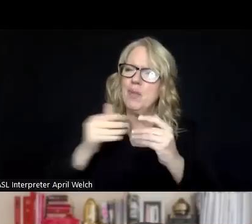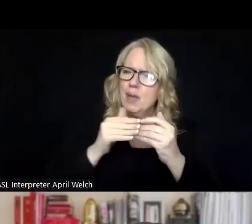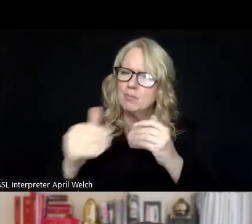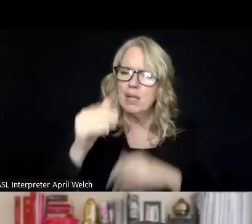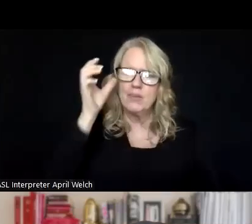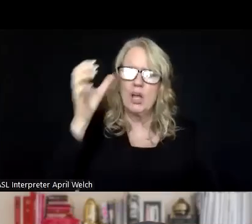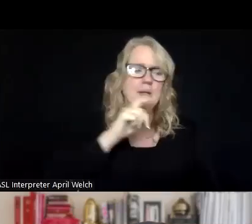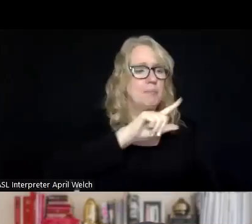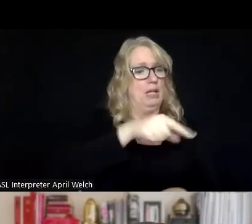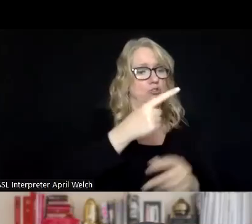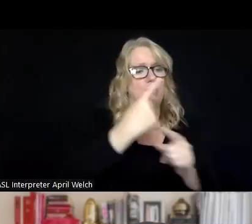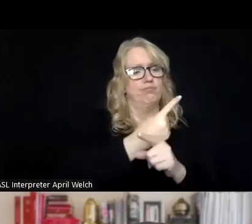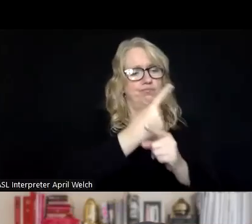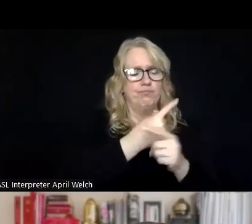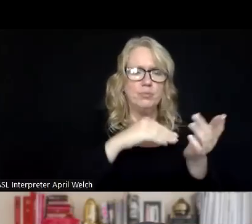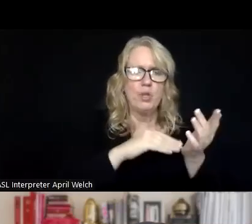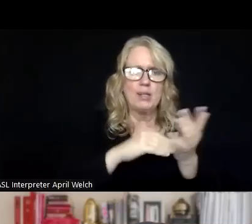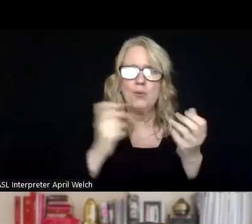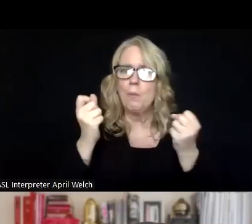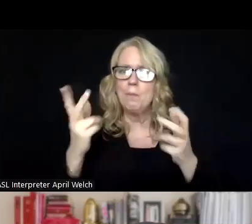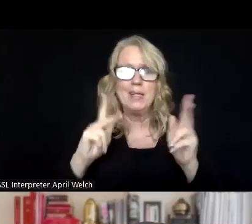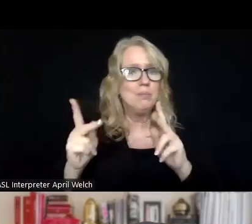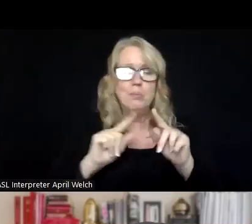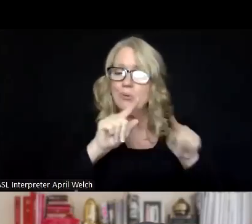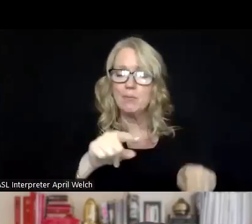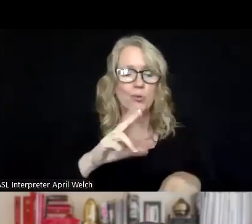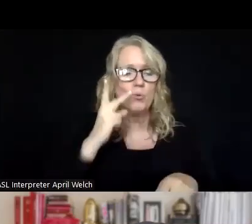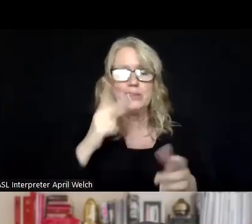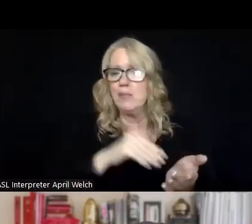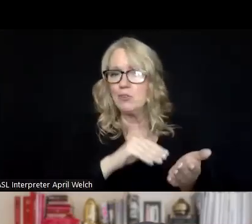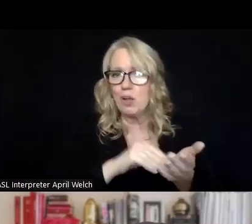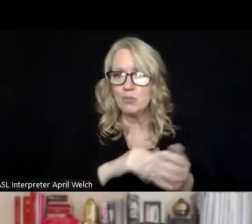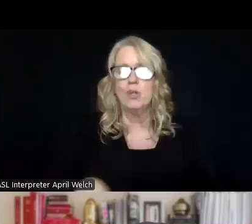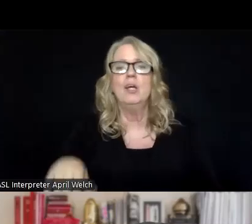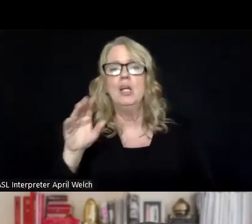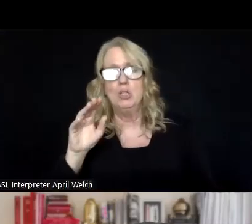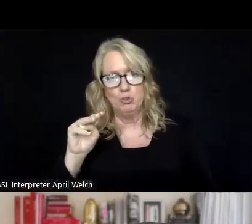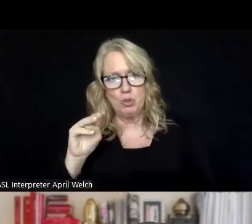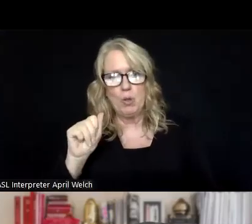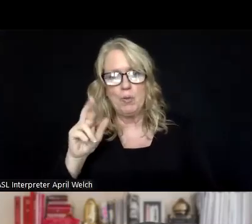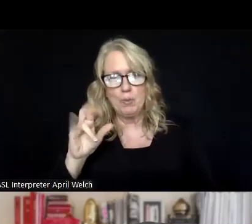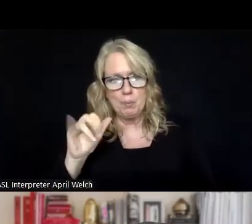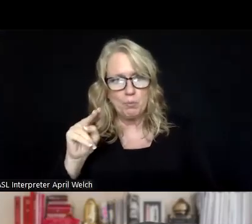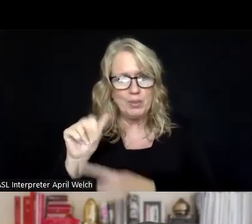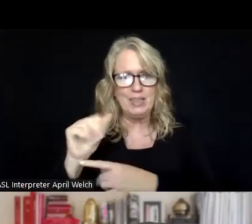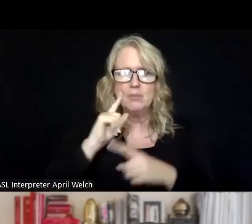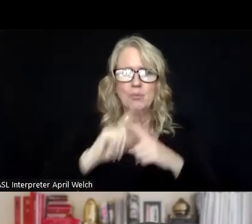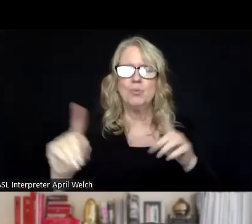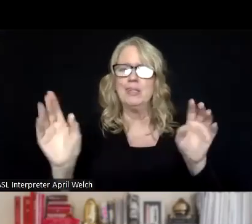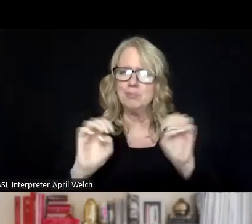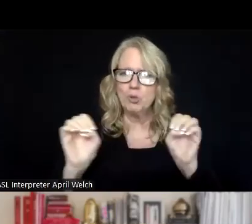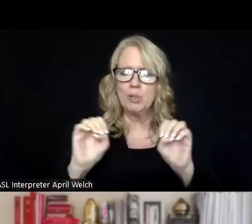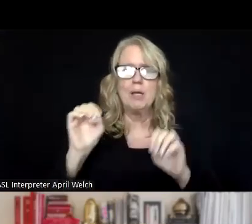doctor because many people never get to the doctor. So the Marines were the first ones to say that. There was an urgent memo out of